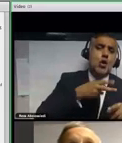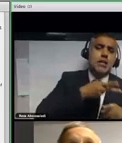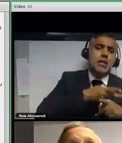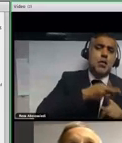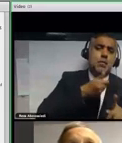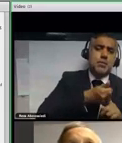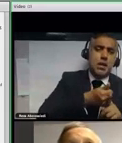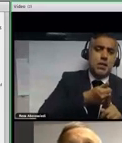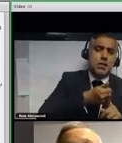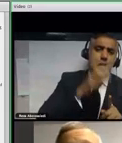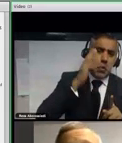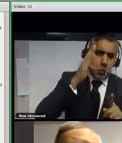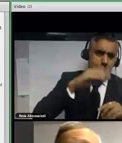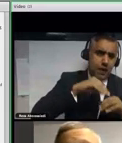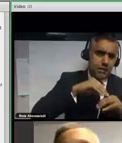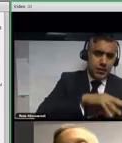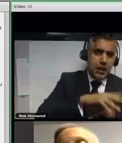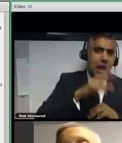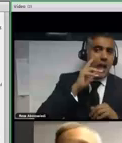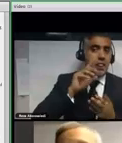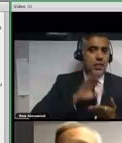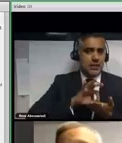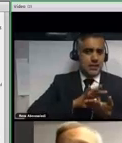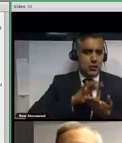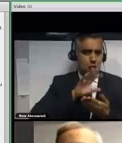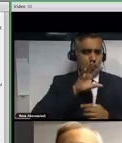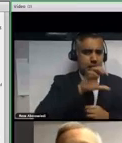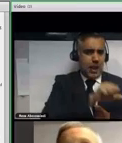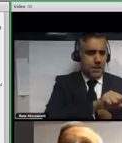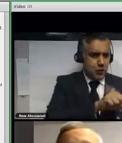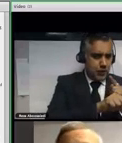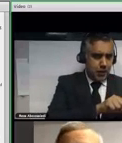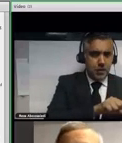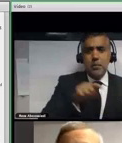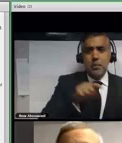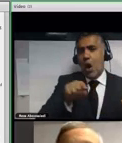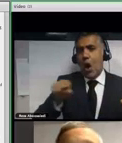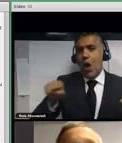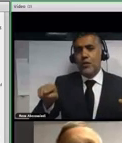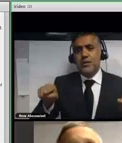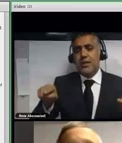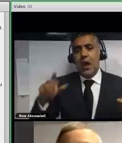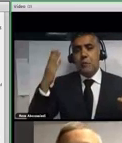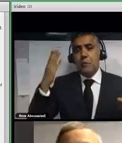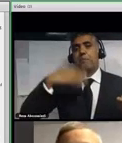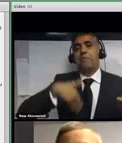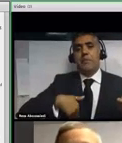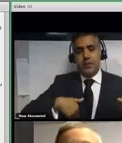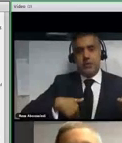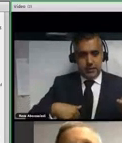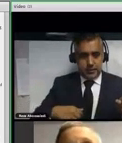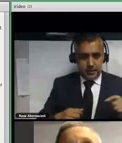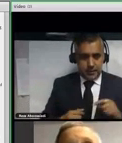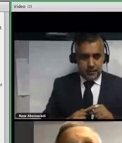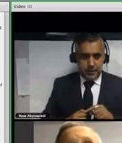themselves, and they'll pick them up. But there are a lot of people with those issues don't have those problems, and they are missed.